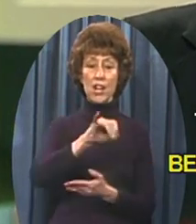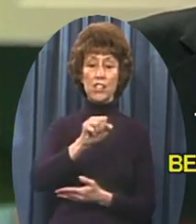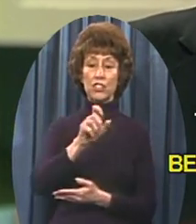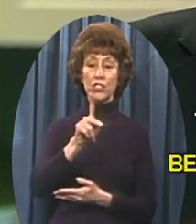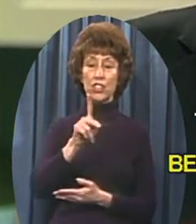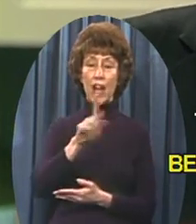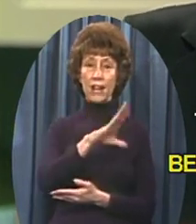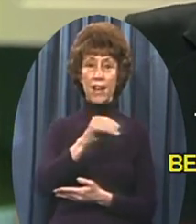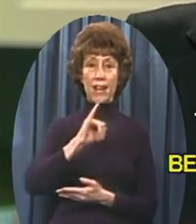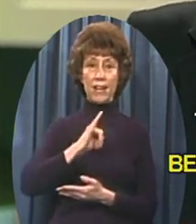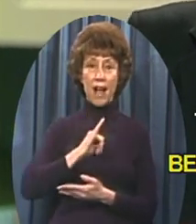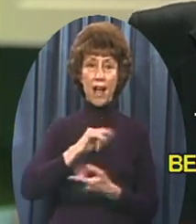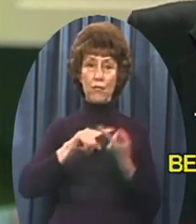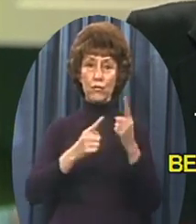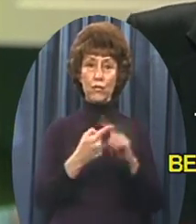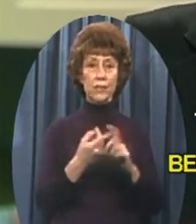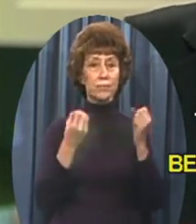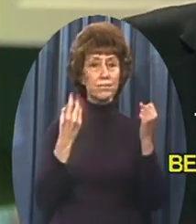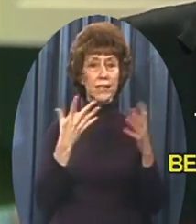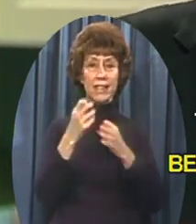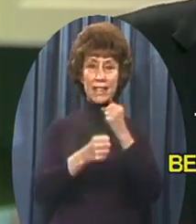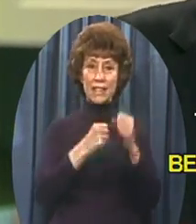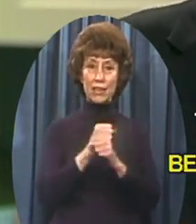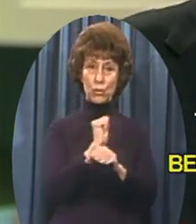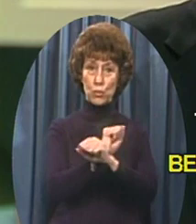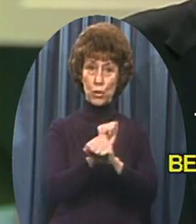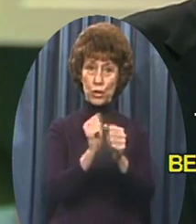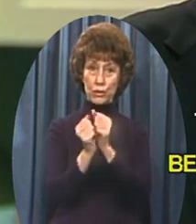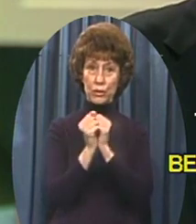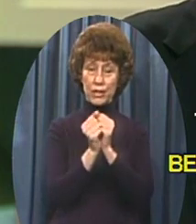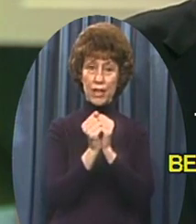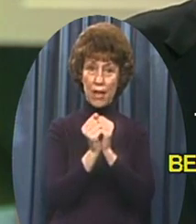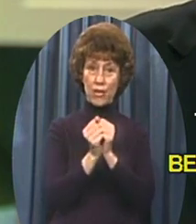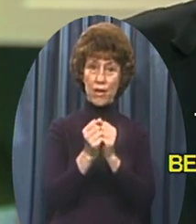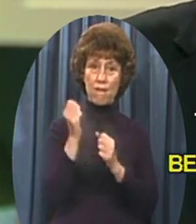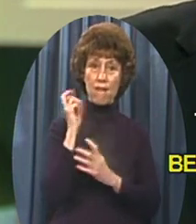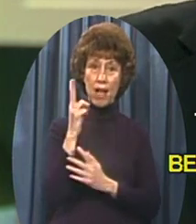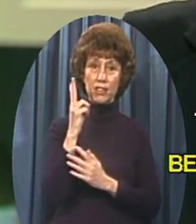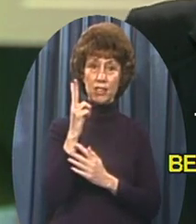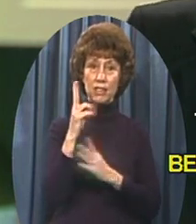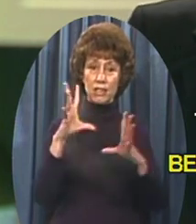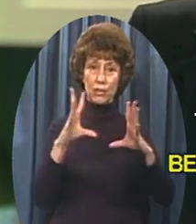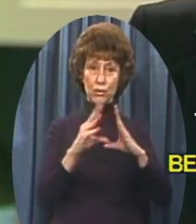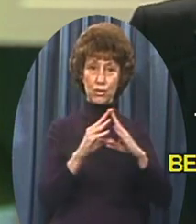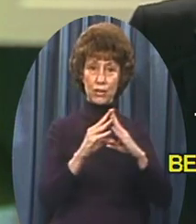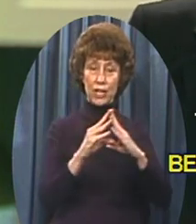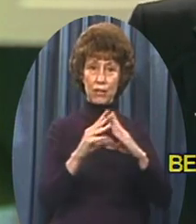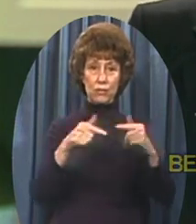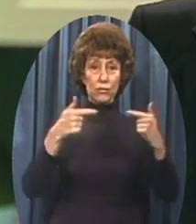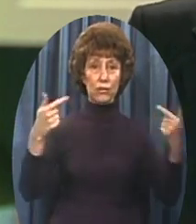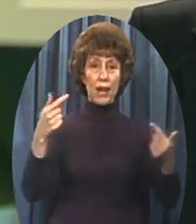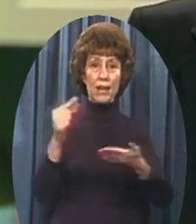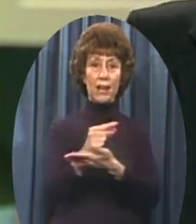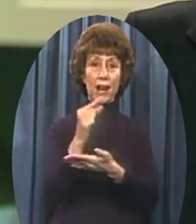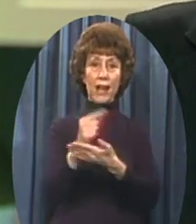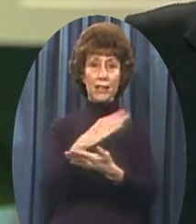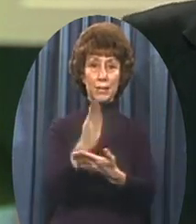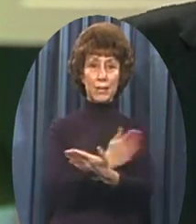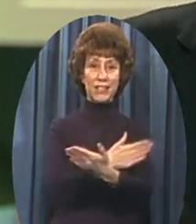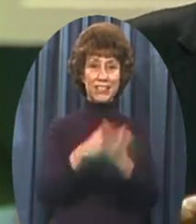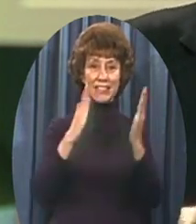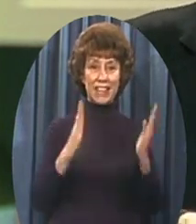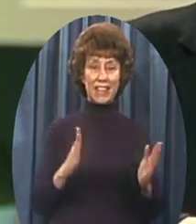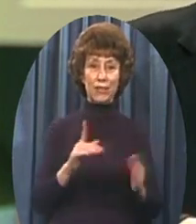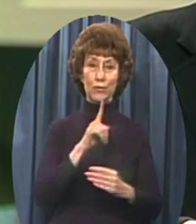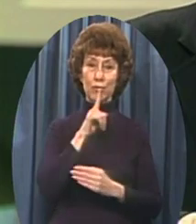years. We've worked together in evangelistic crusades. He's one of the great gospel singers of our day. And it's just a